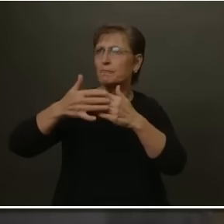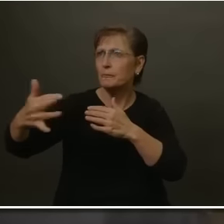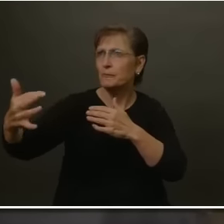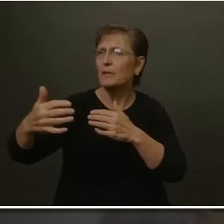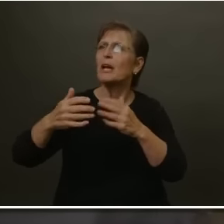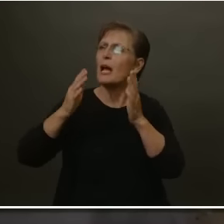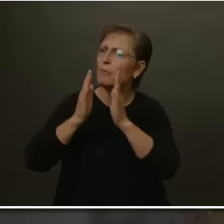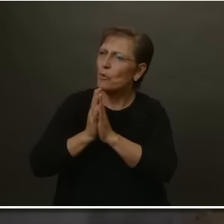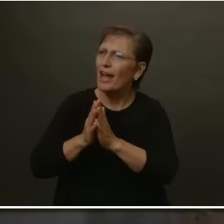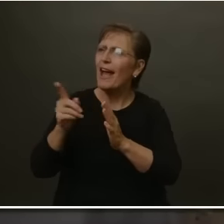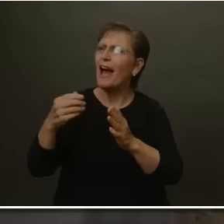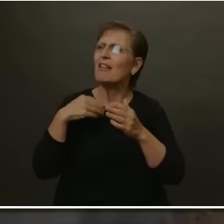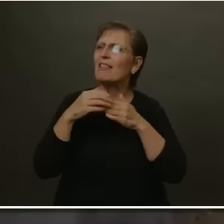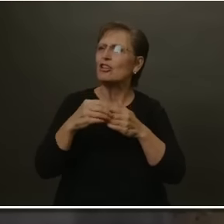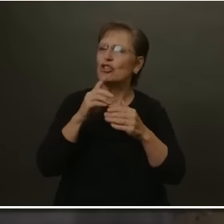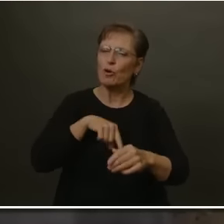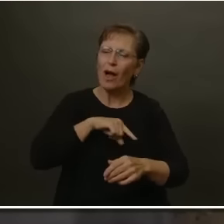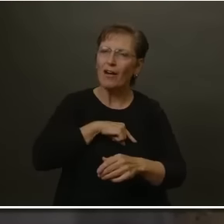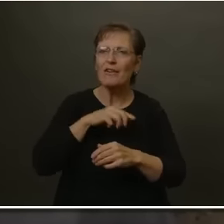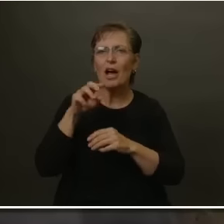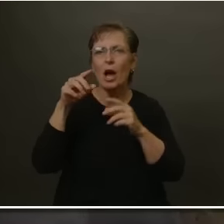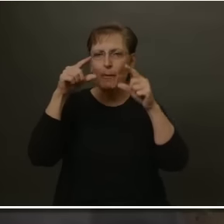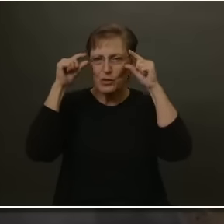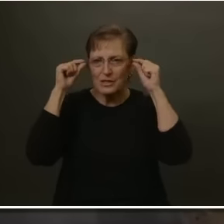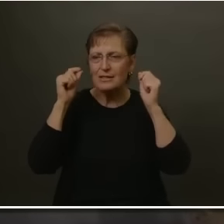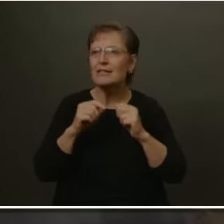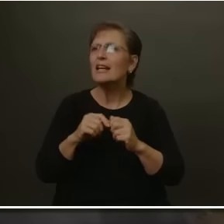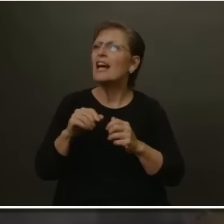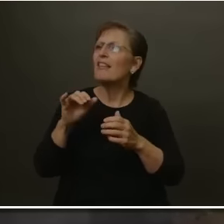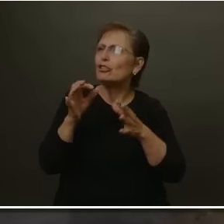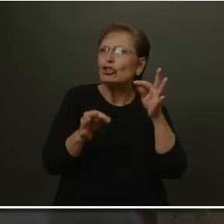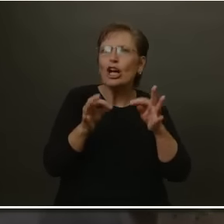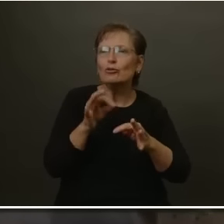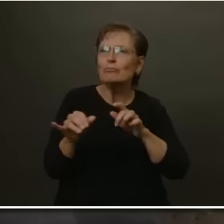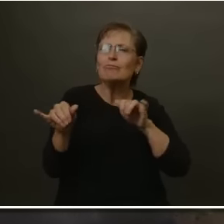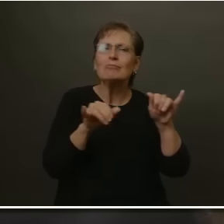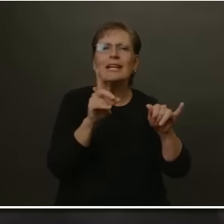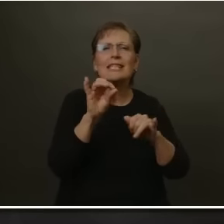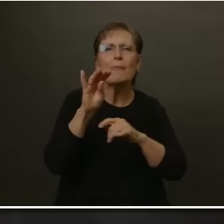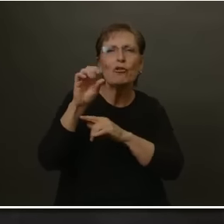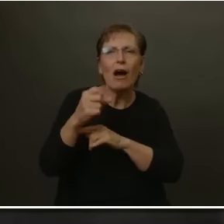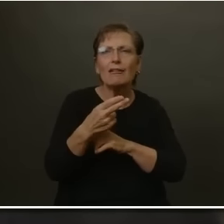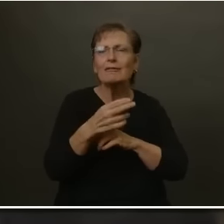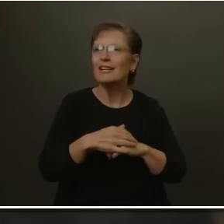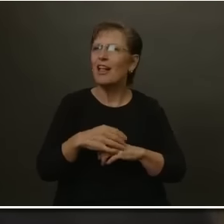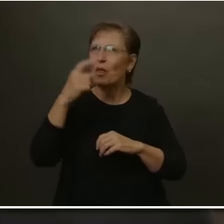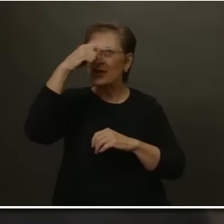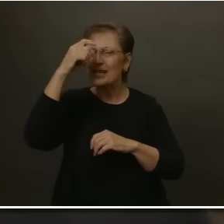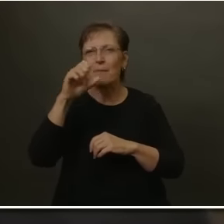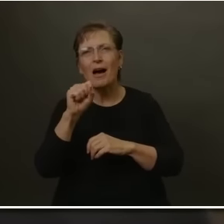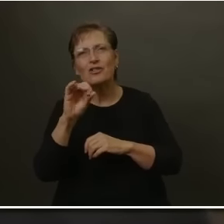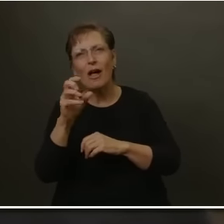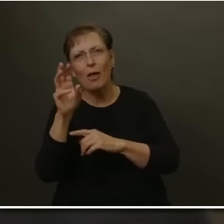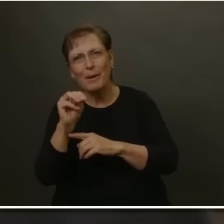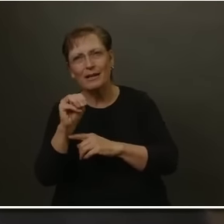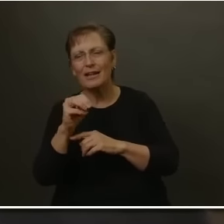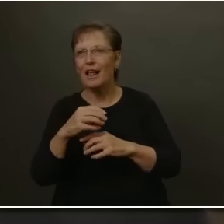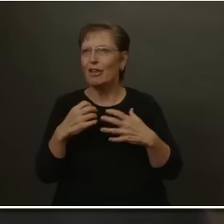qualities of Moses, the judgment of Deborah, the wisdom of Solomon, the courage of